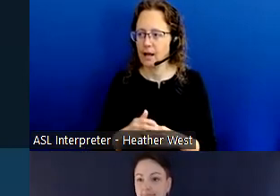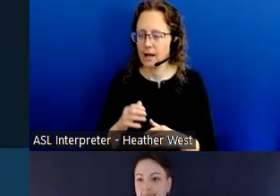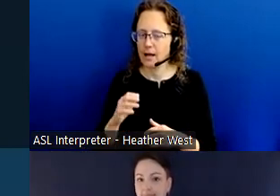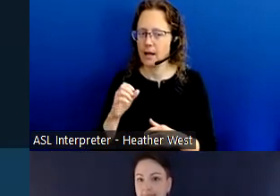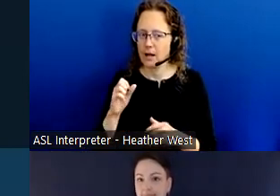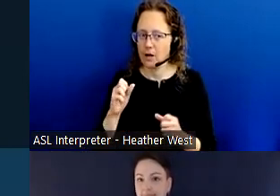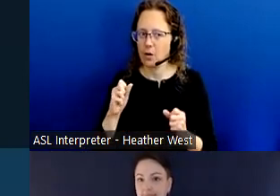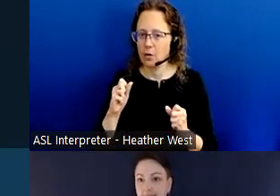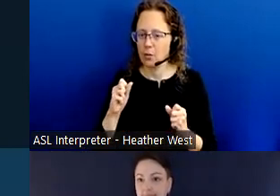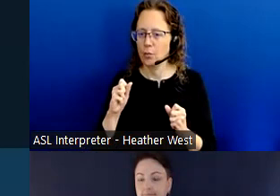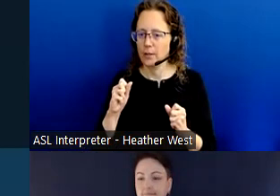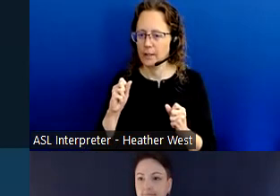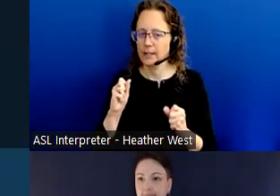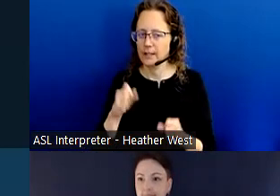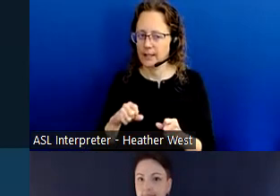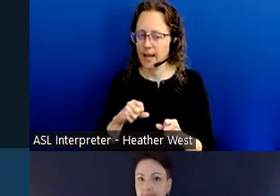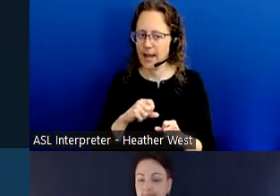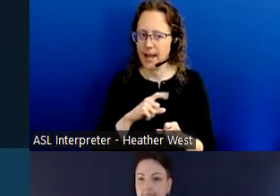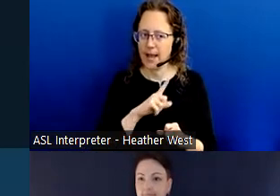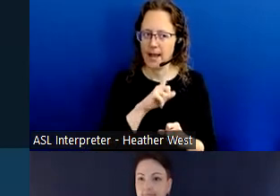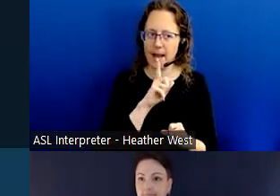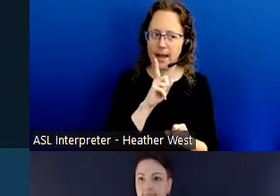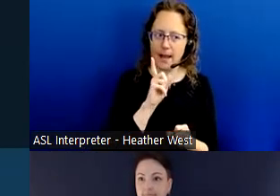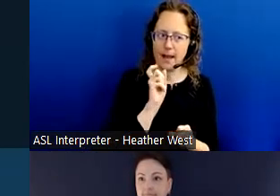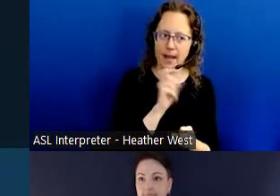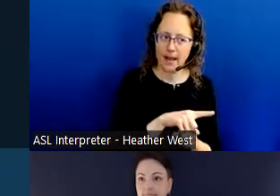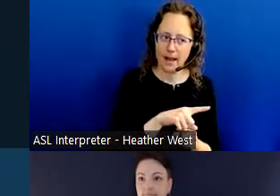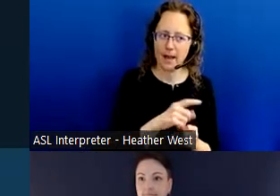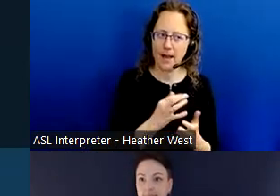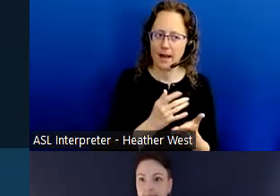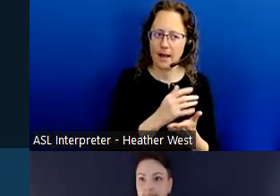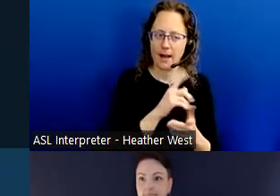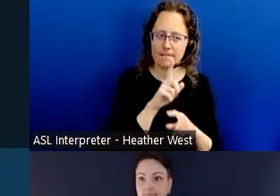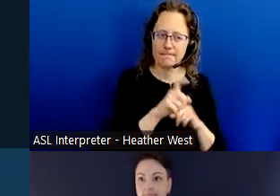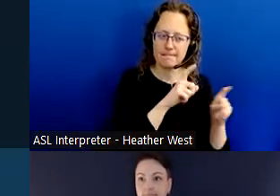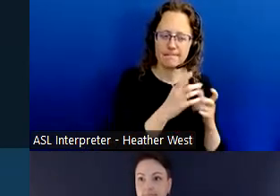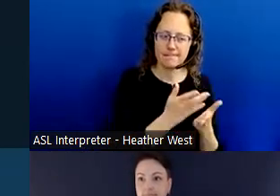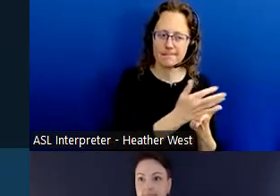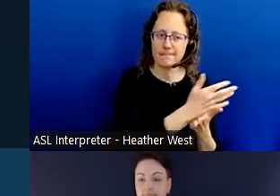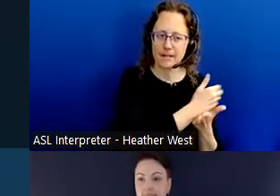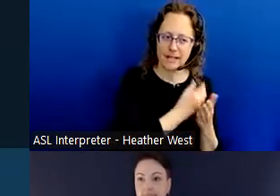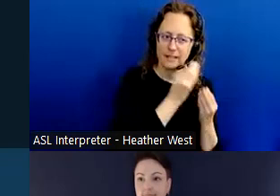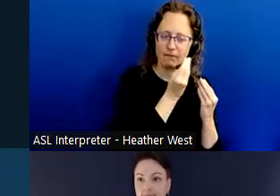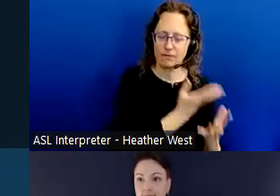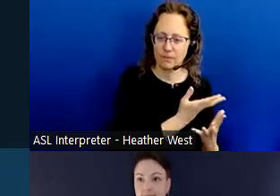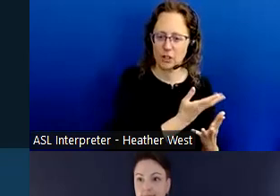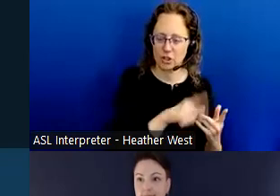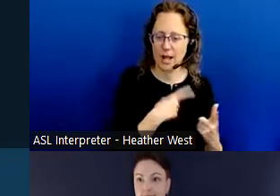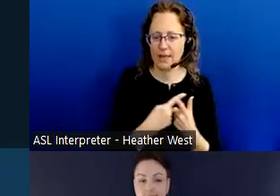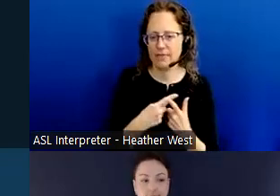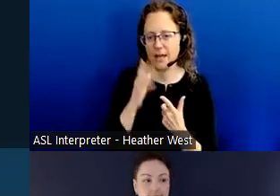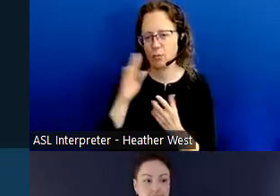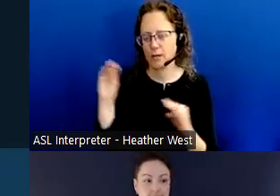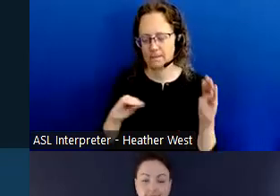confirmed response, and we'll be compiling an FAQ based on all of the questions arising during